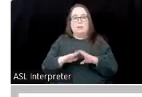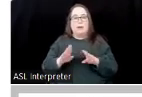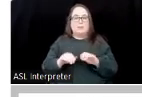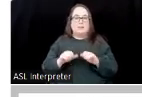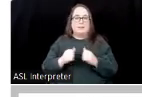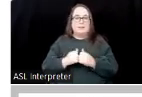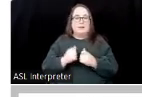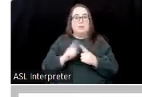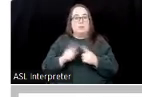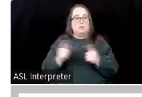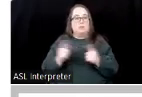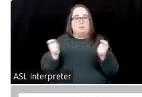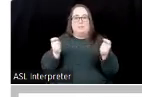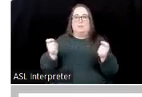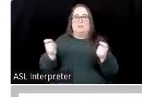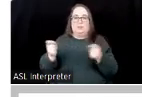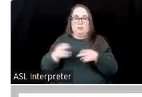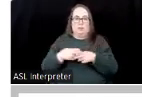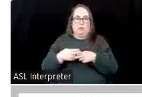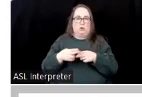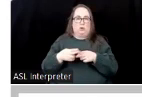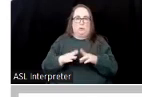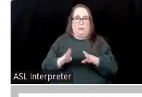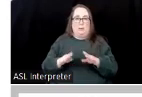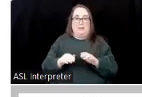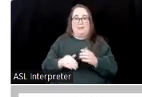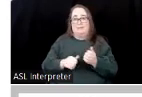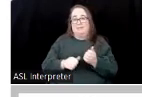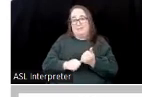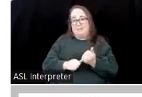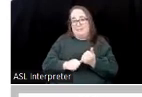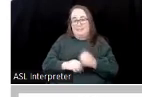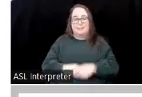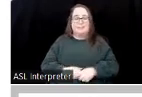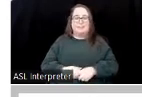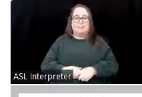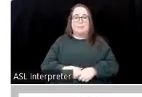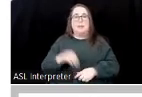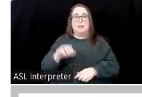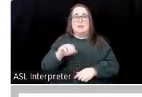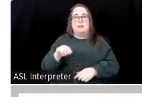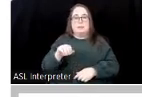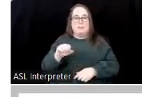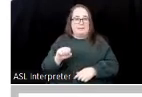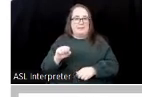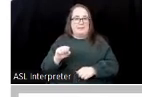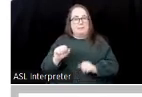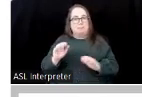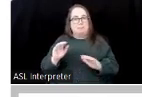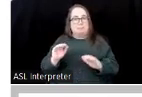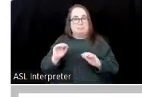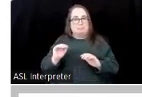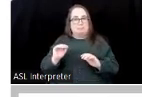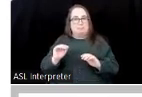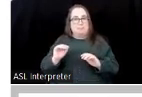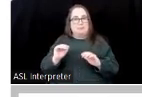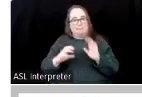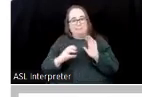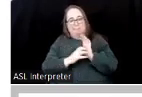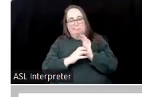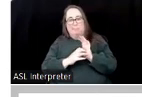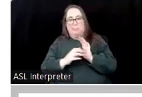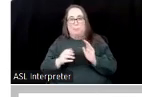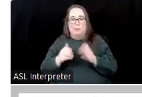to administer this short-term housing assistance. CMS anticipates that this provision will help to advance